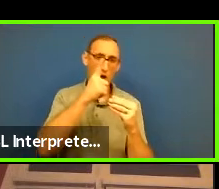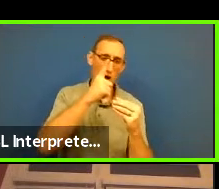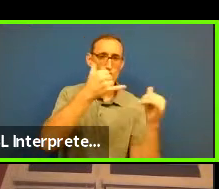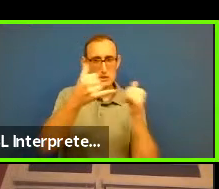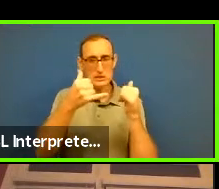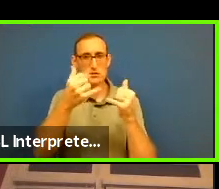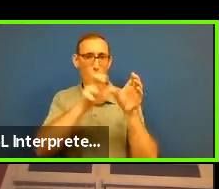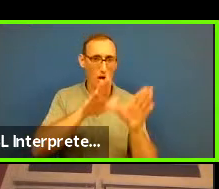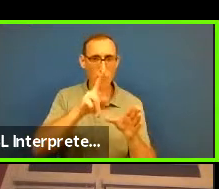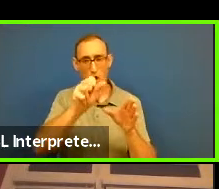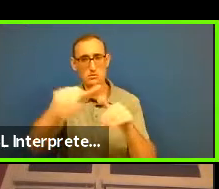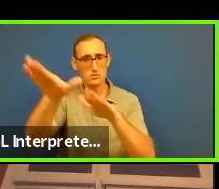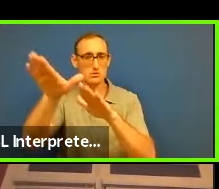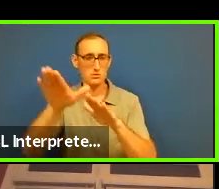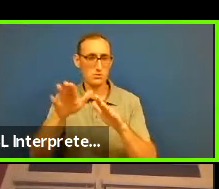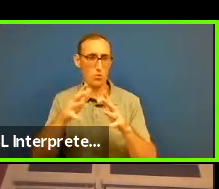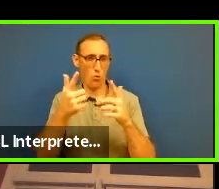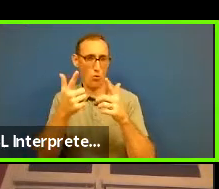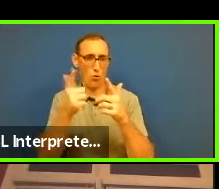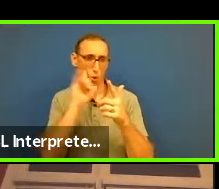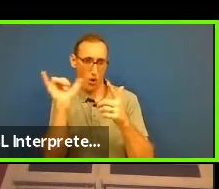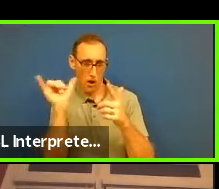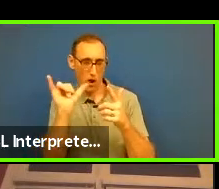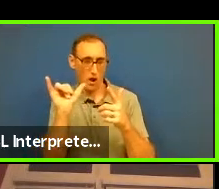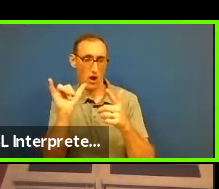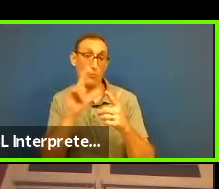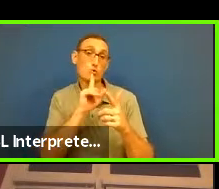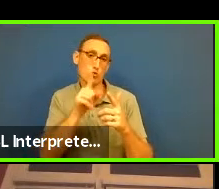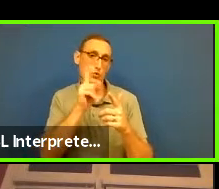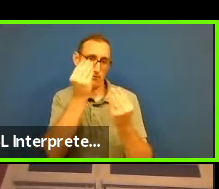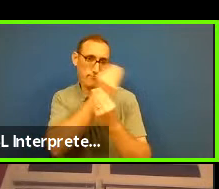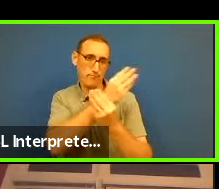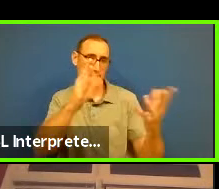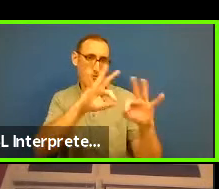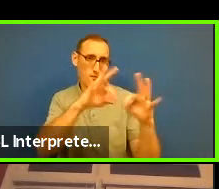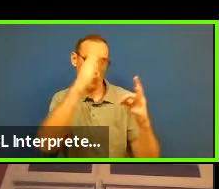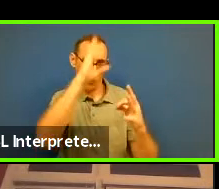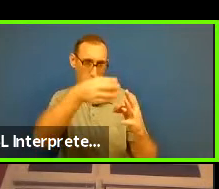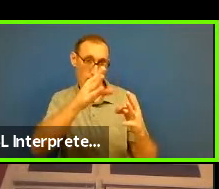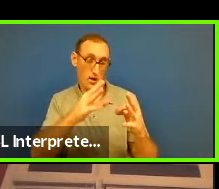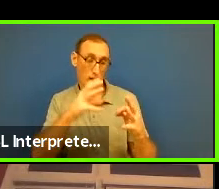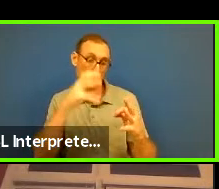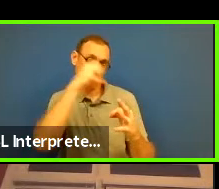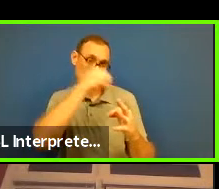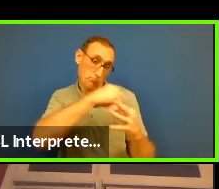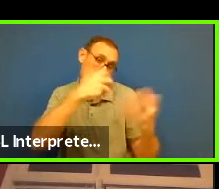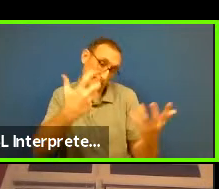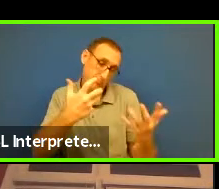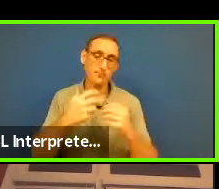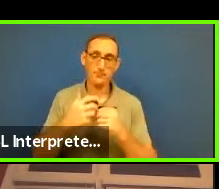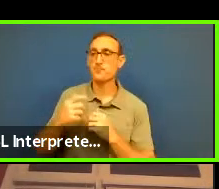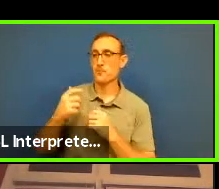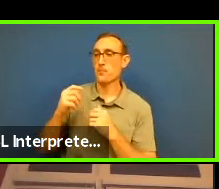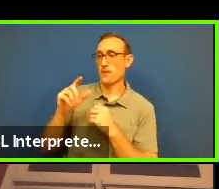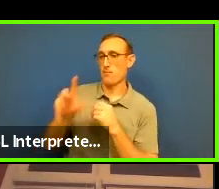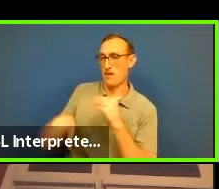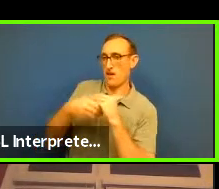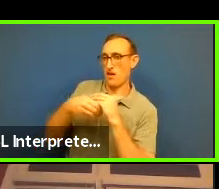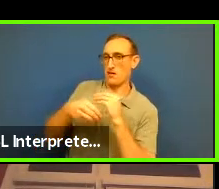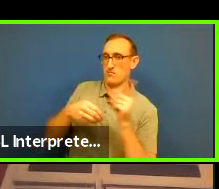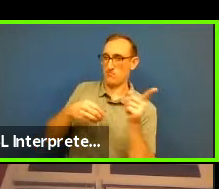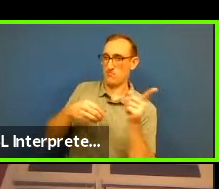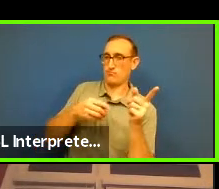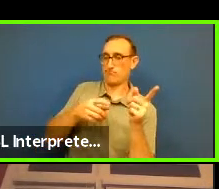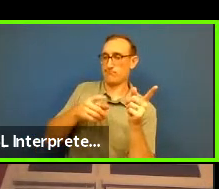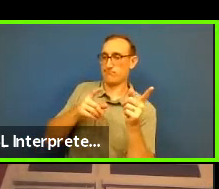communicate that to the board. And I'll just kind of go along with what Dr. Anderson said. I do think that